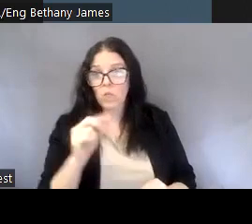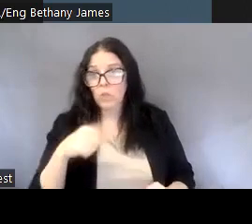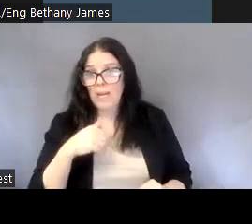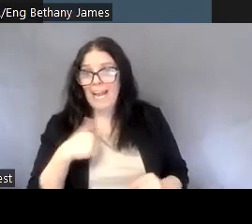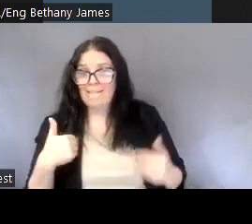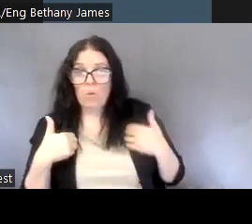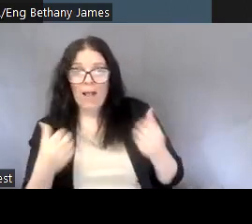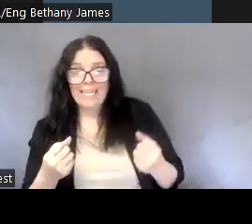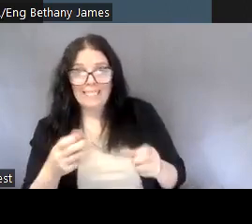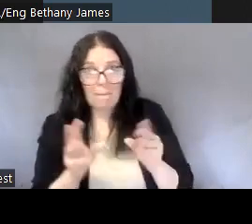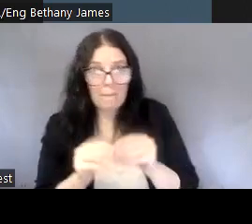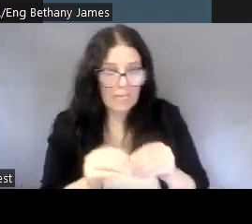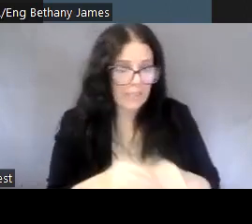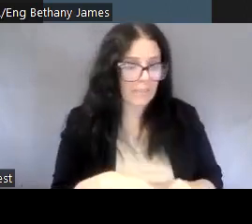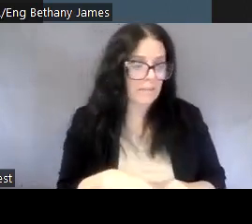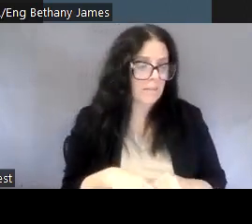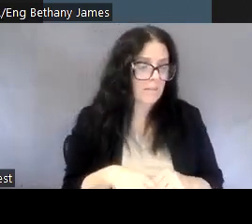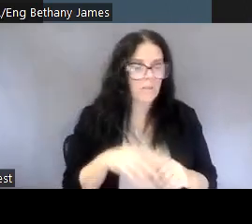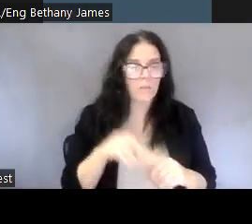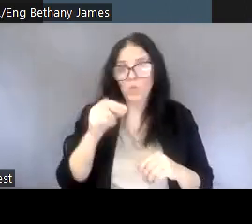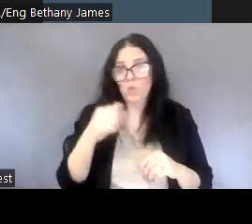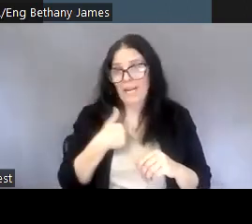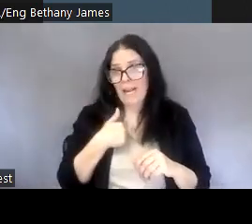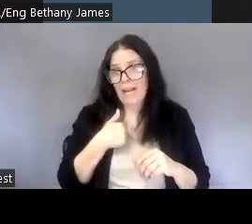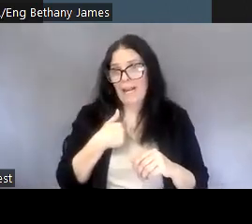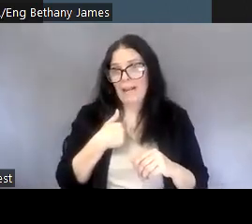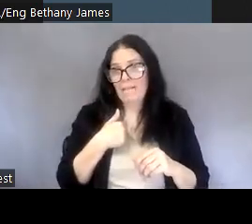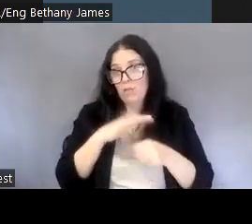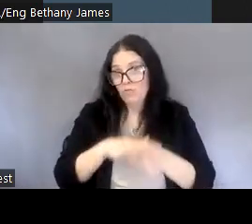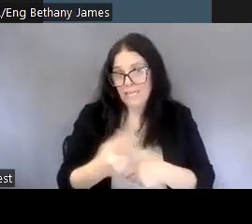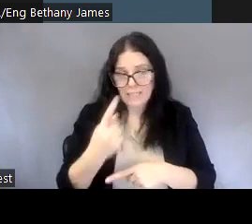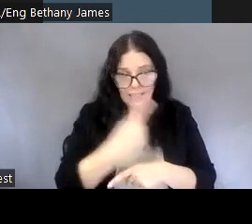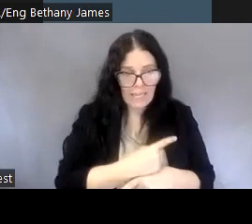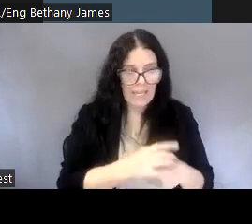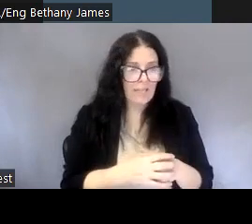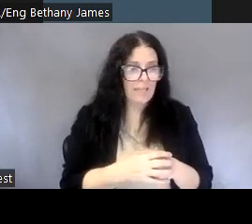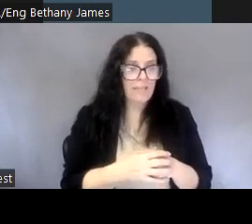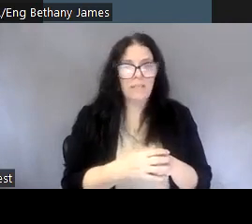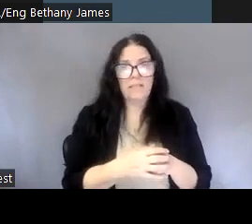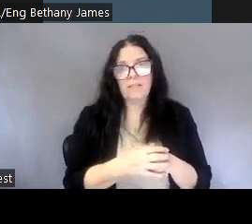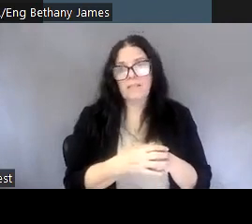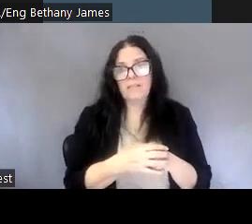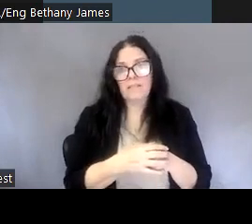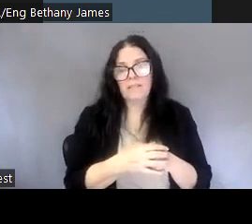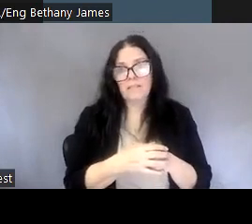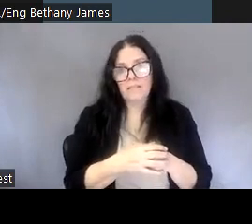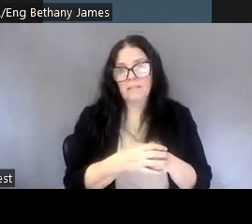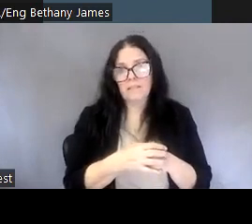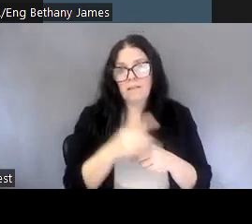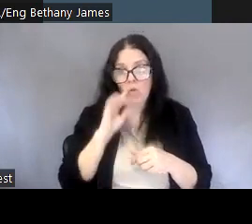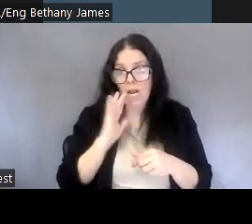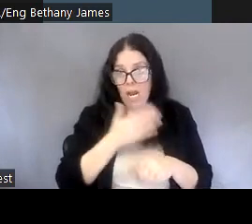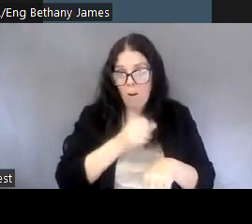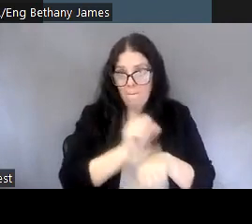Do we have, and again, do we have stress days? for our employees.